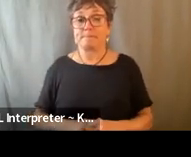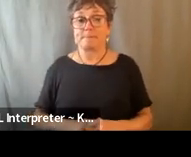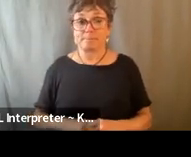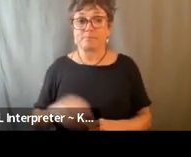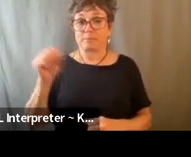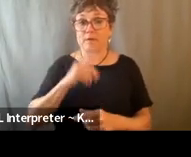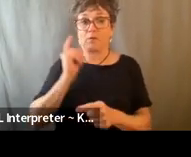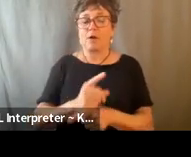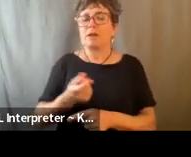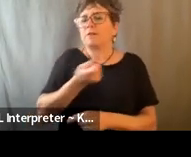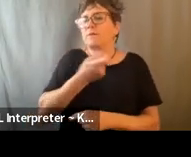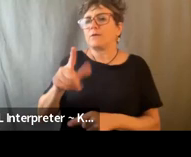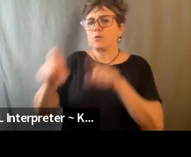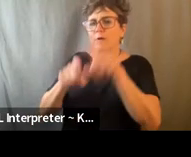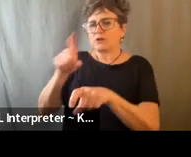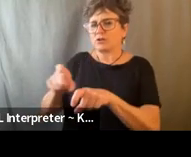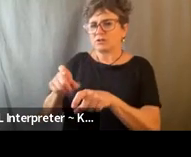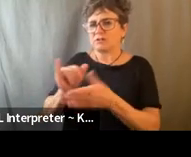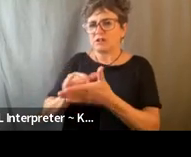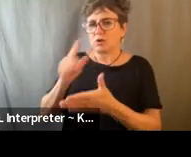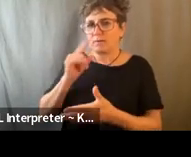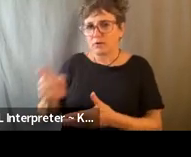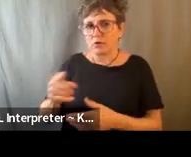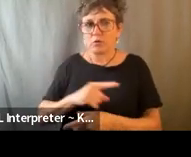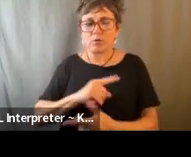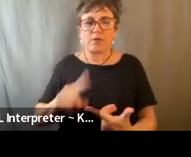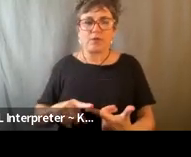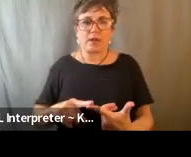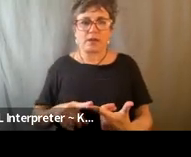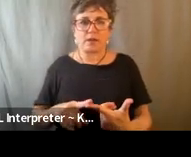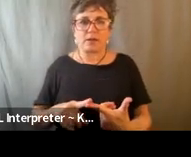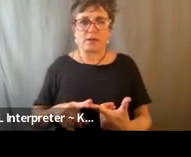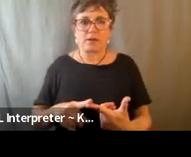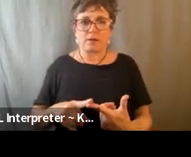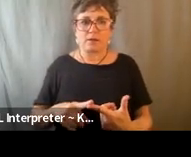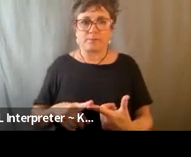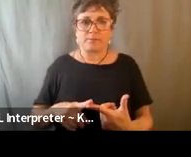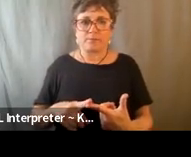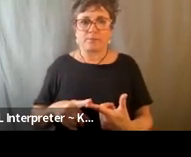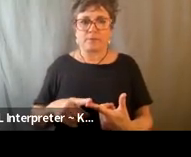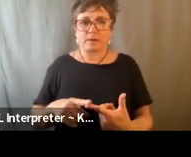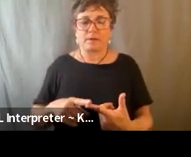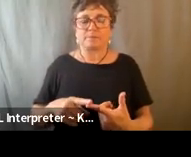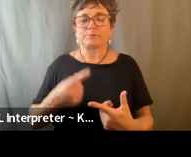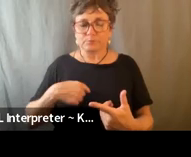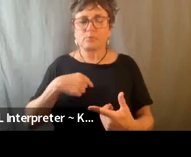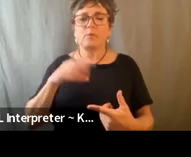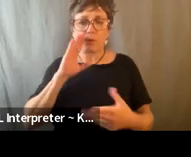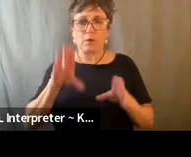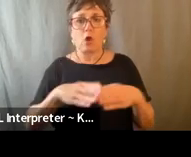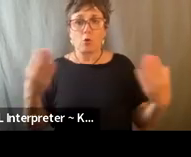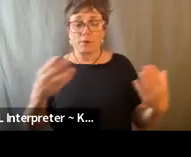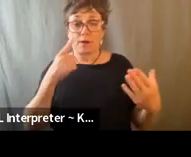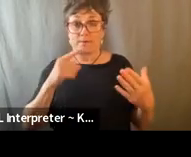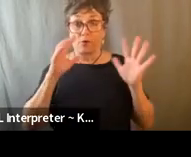little short list of questions for you. And then of course, we'll be doing a little Q&A with the audience after.